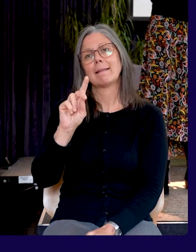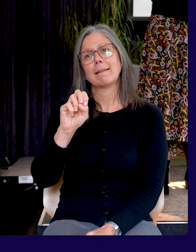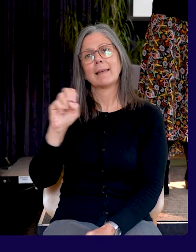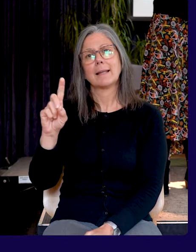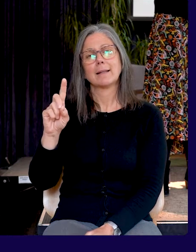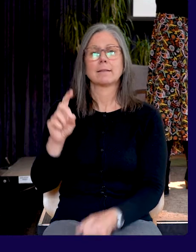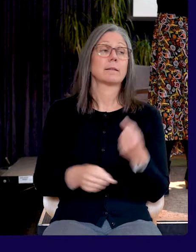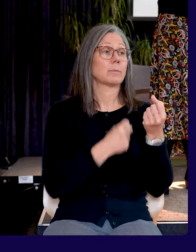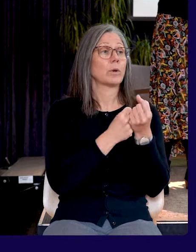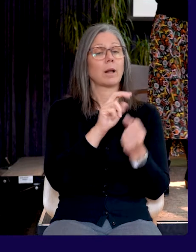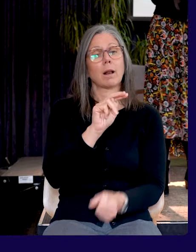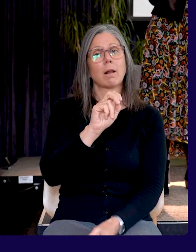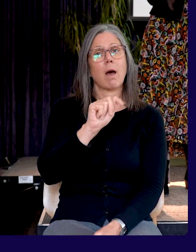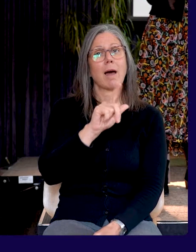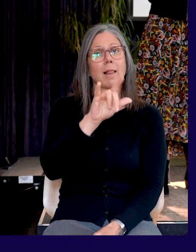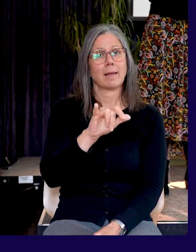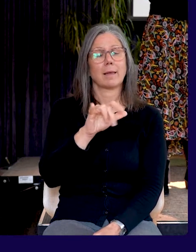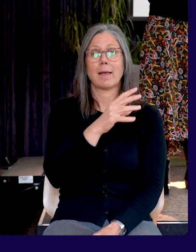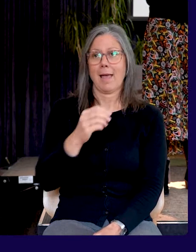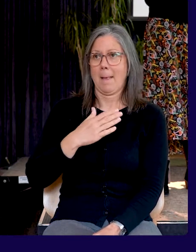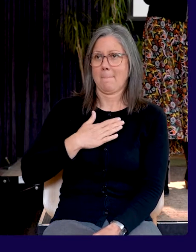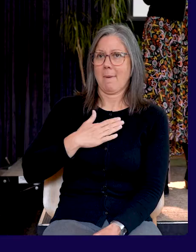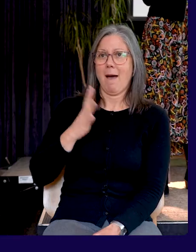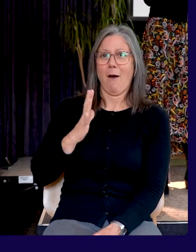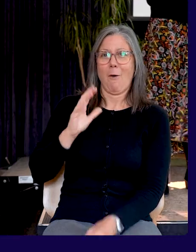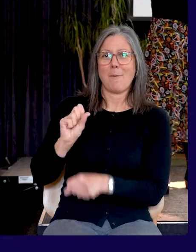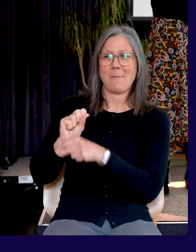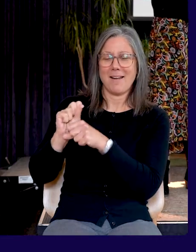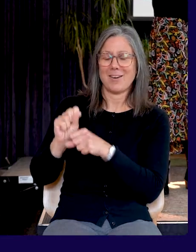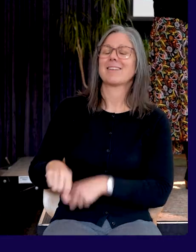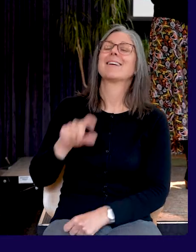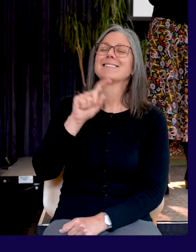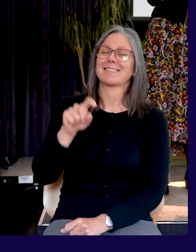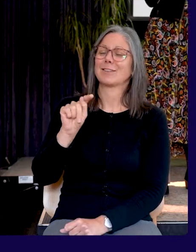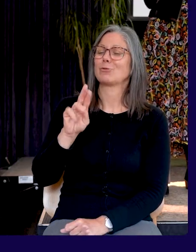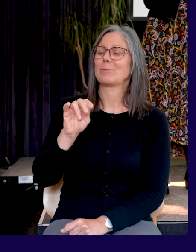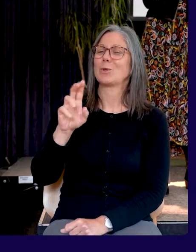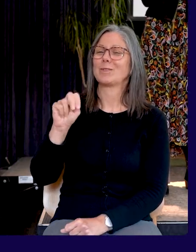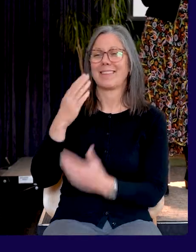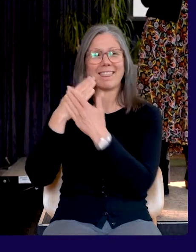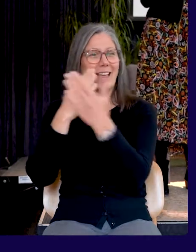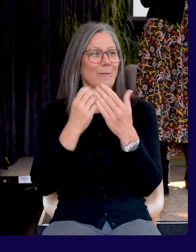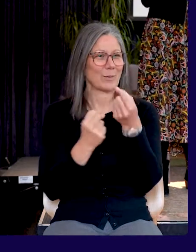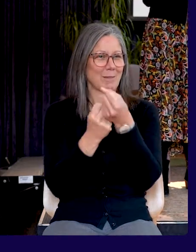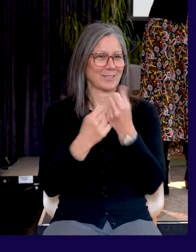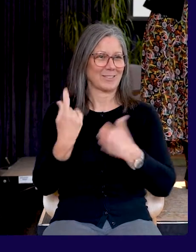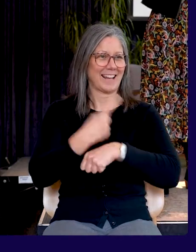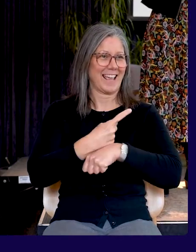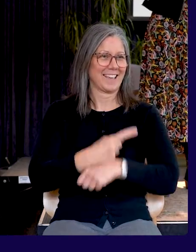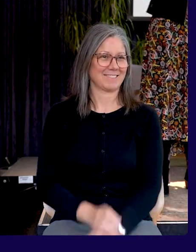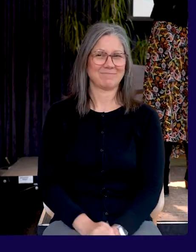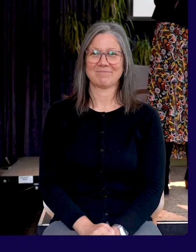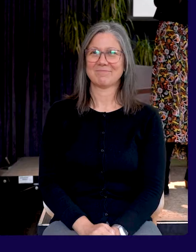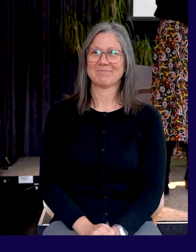sponsor, Notley, and our media partner, my alma mater, the Texas Tribune. Thank you to all of our sponsors today.